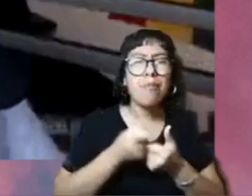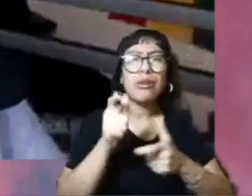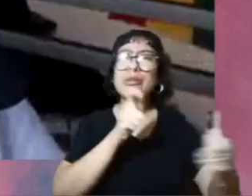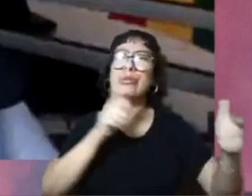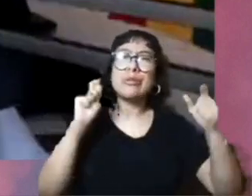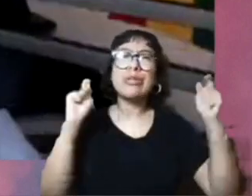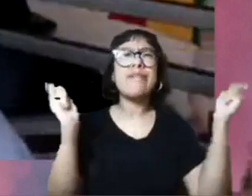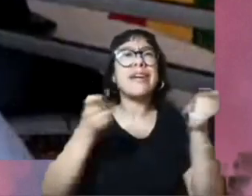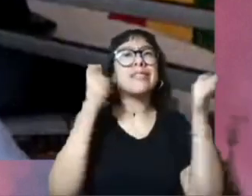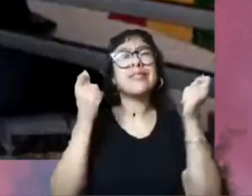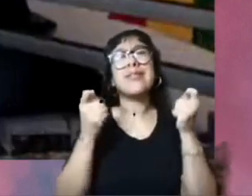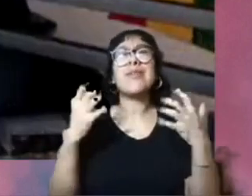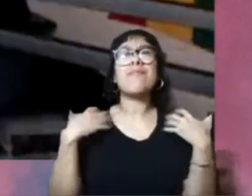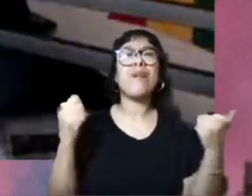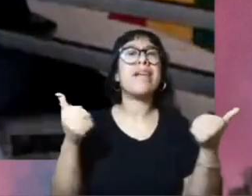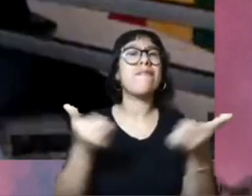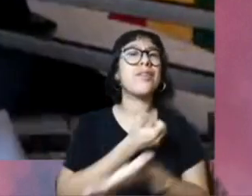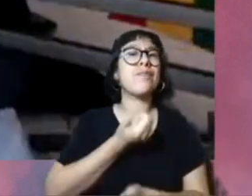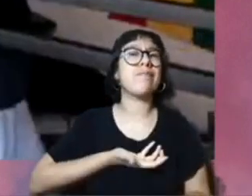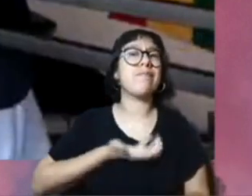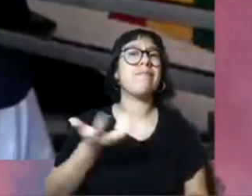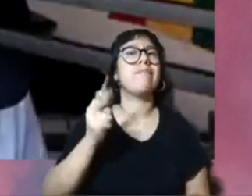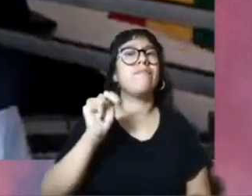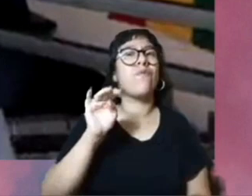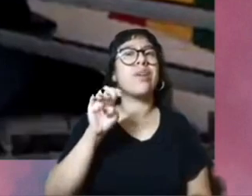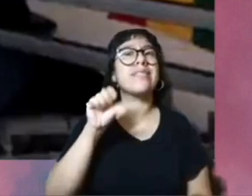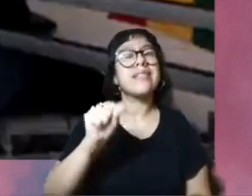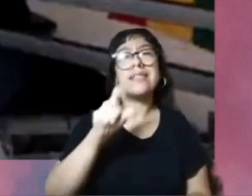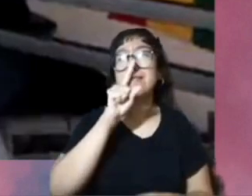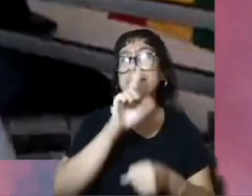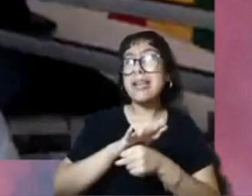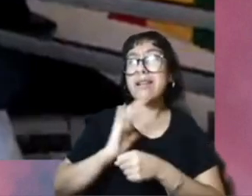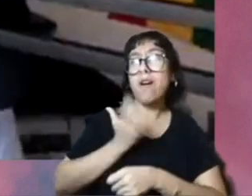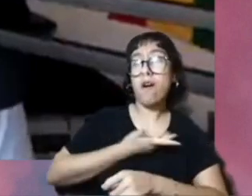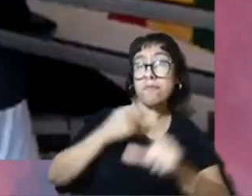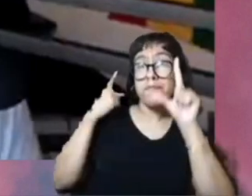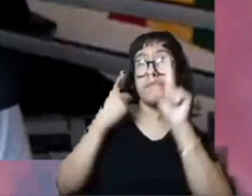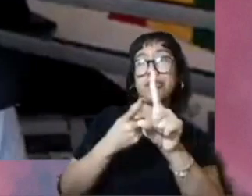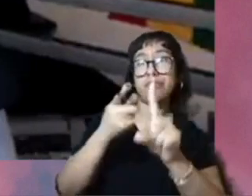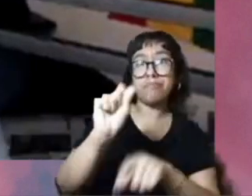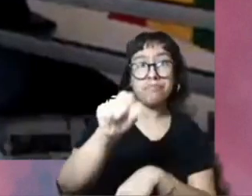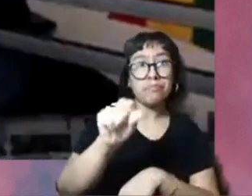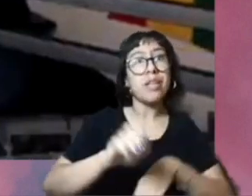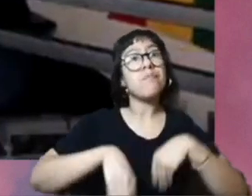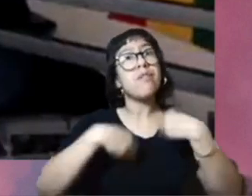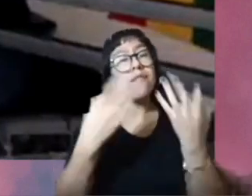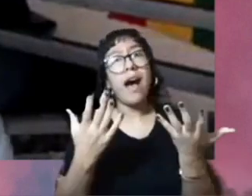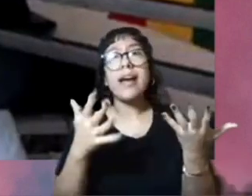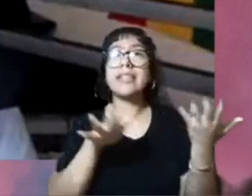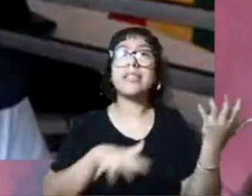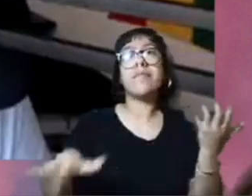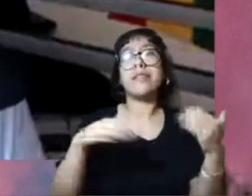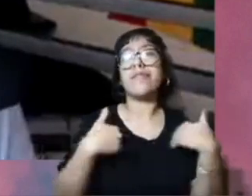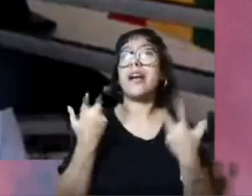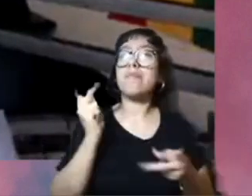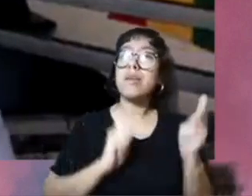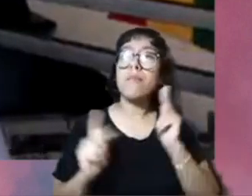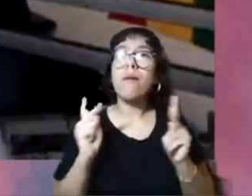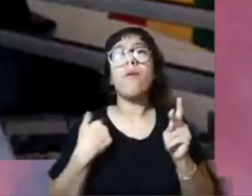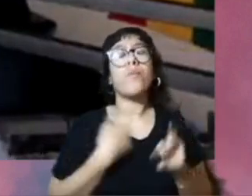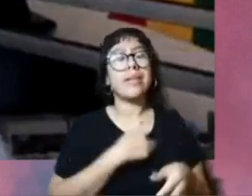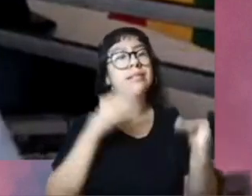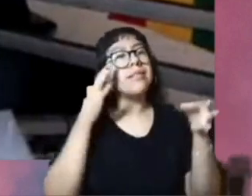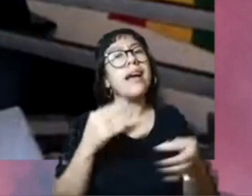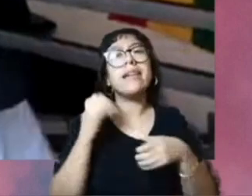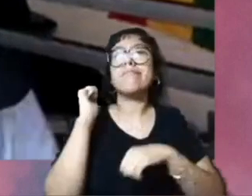on, Brave New Voices. So in staying committed to our mission of providing space for young folks to be heard, we decided to